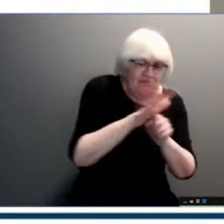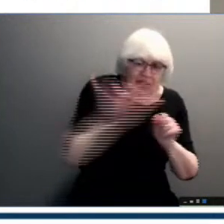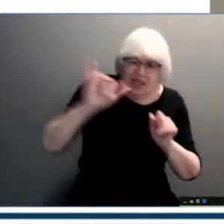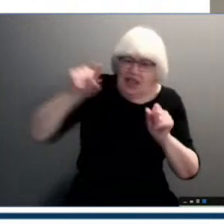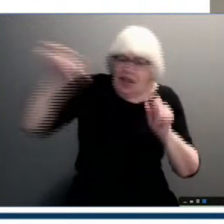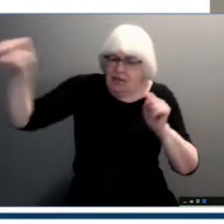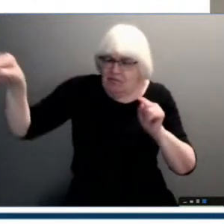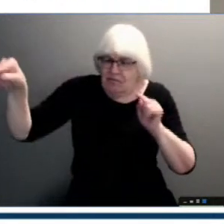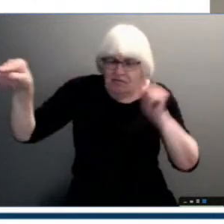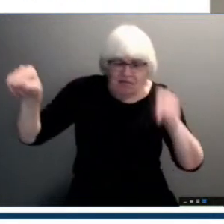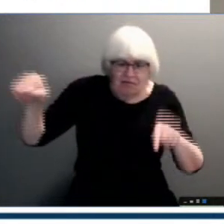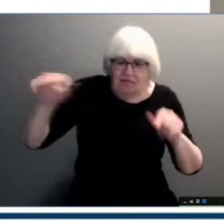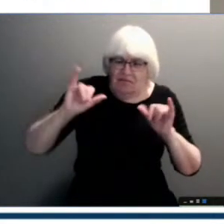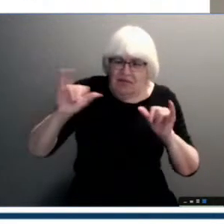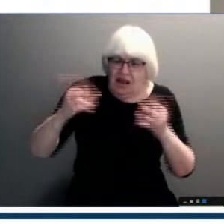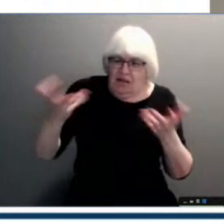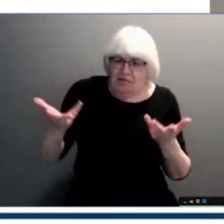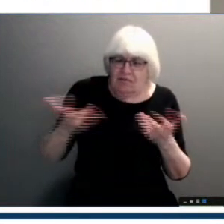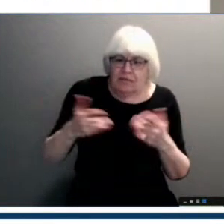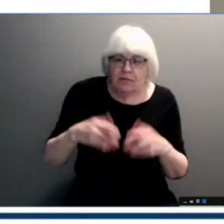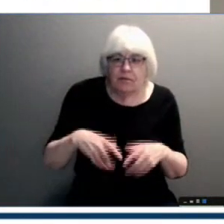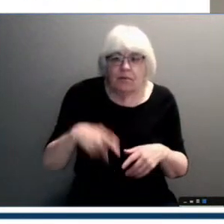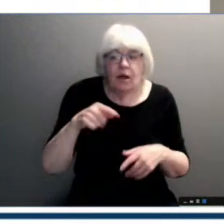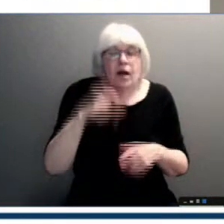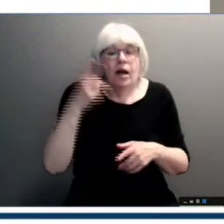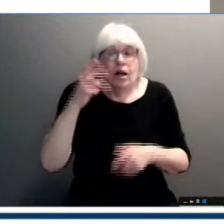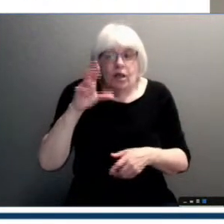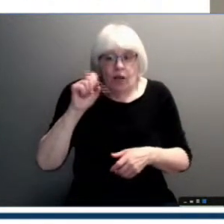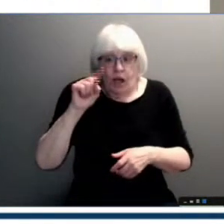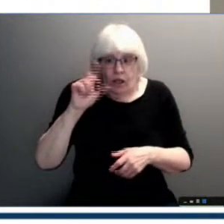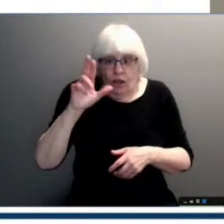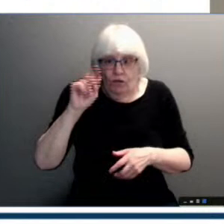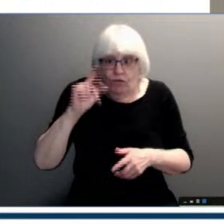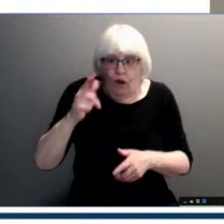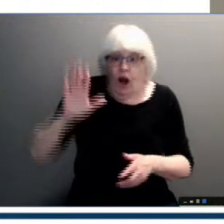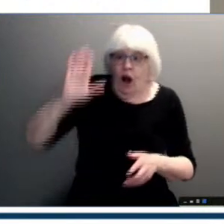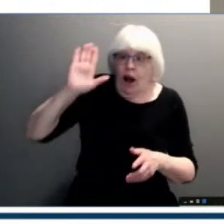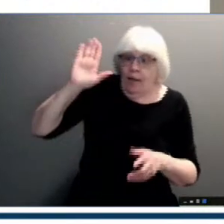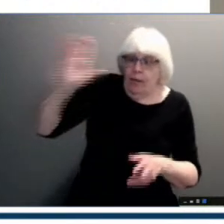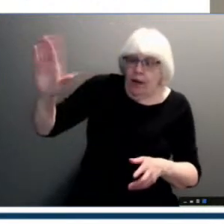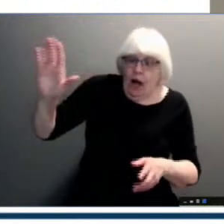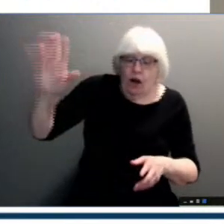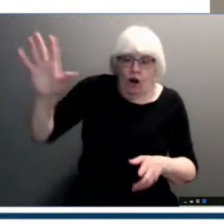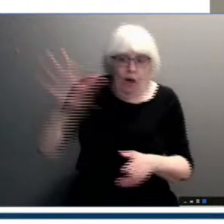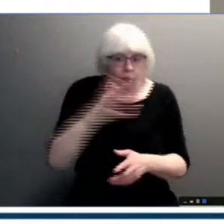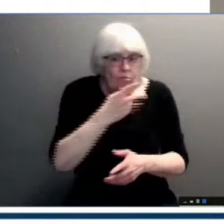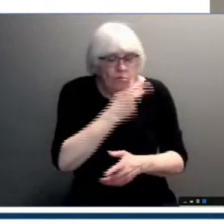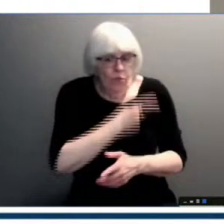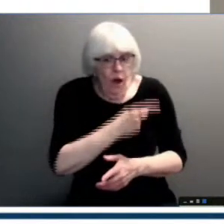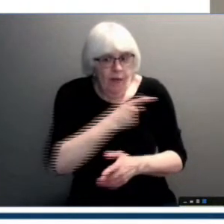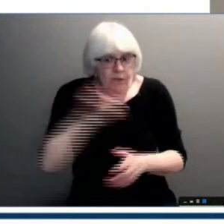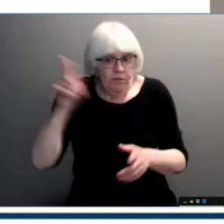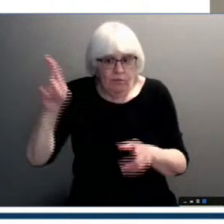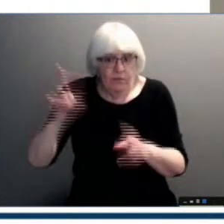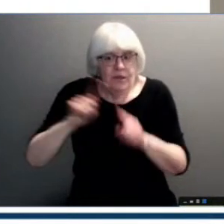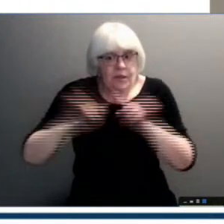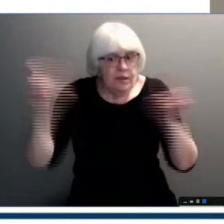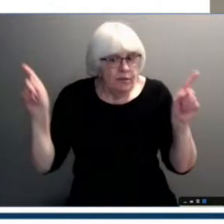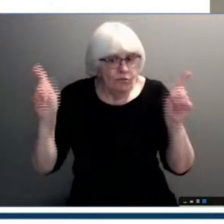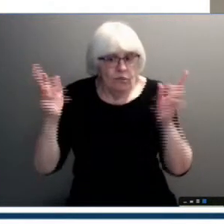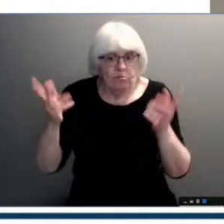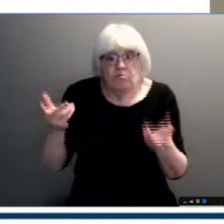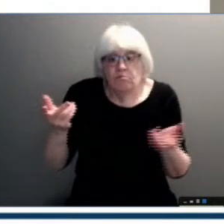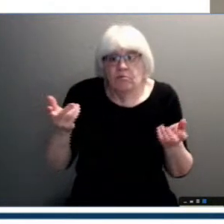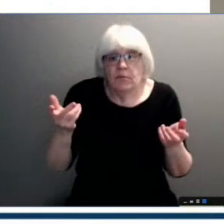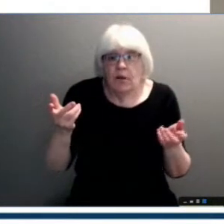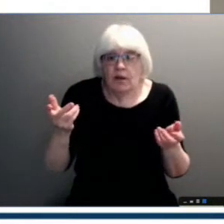decisions. They weigh up factors. But here's what we do know, that despite some of the commentators out